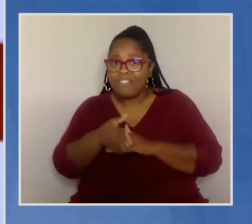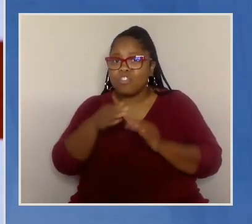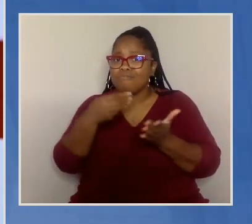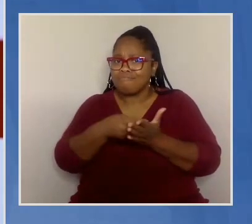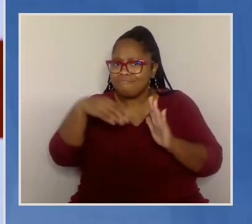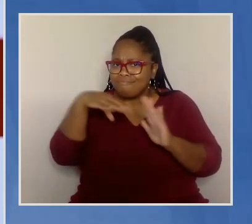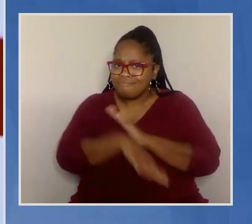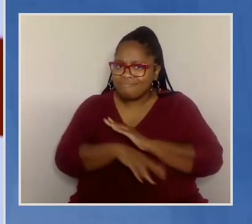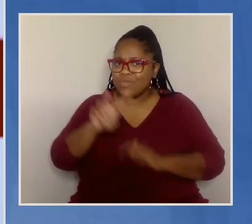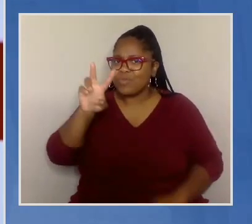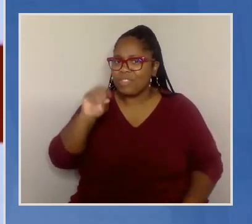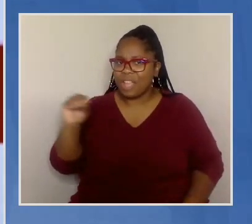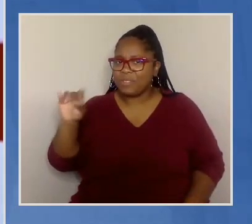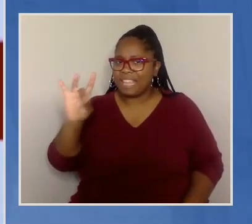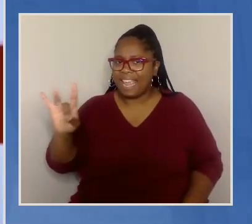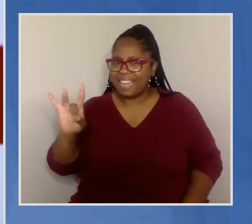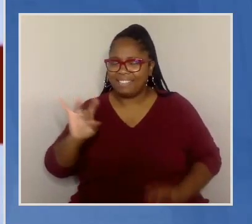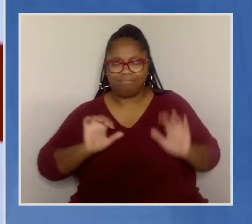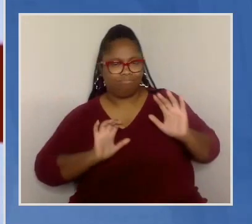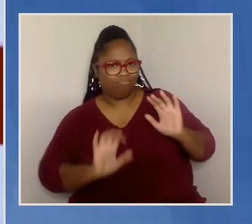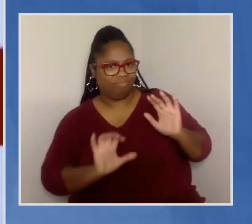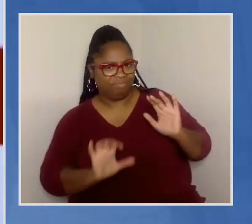2008 recession.